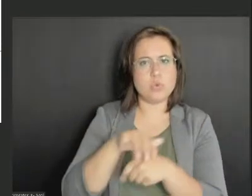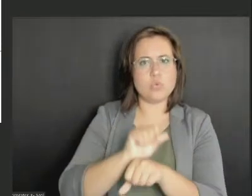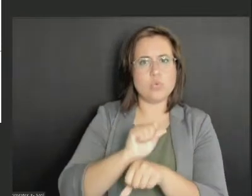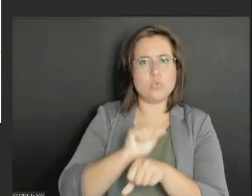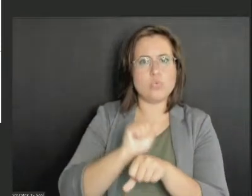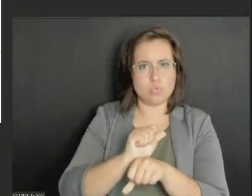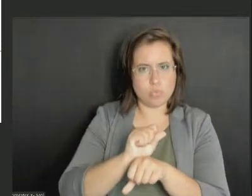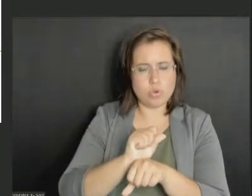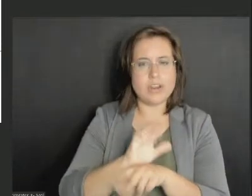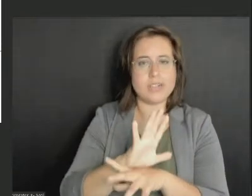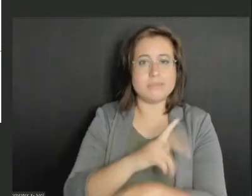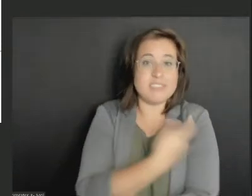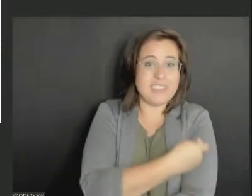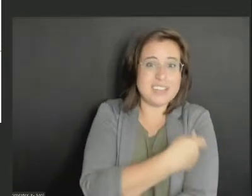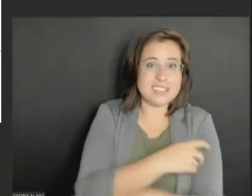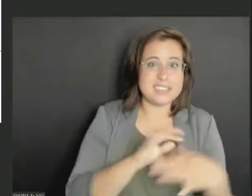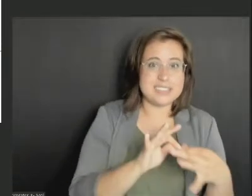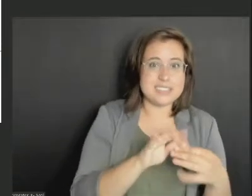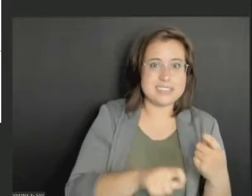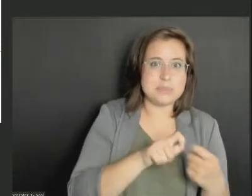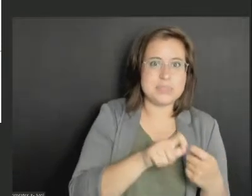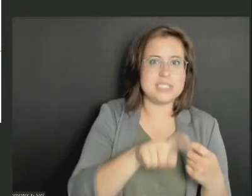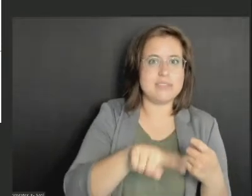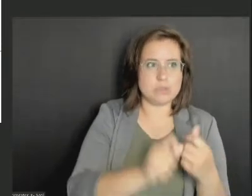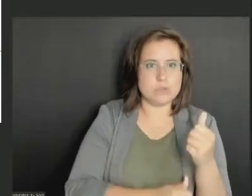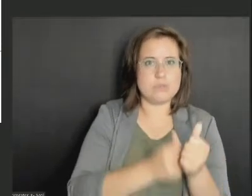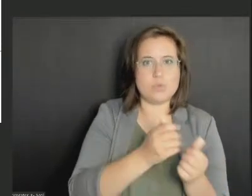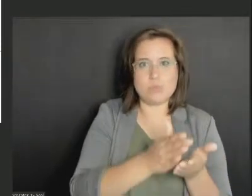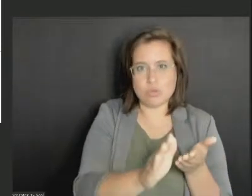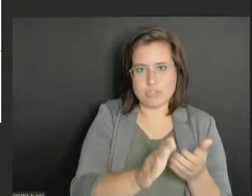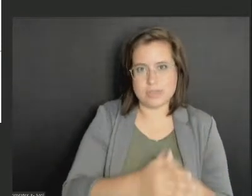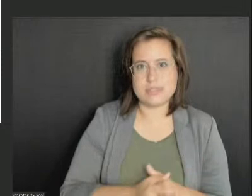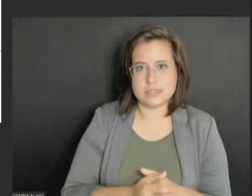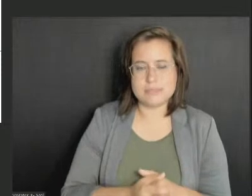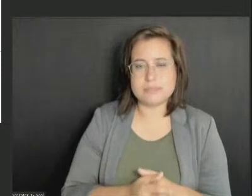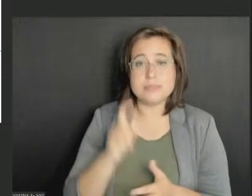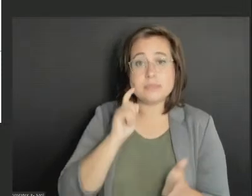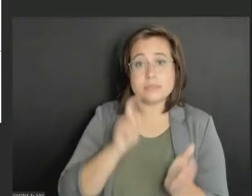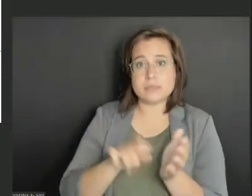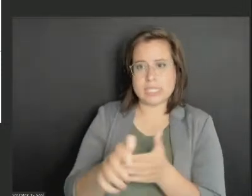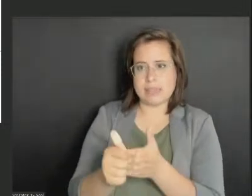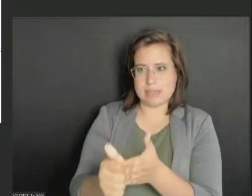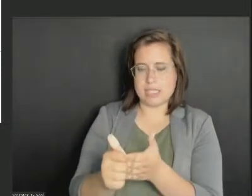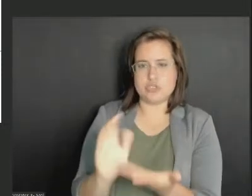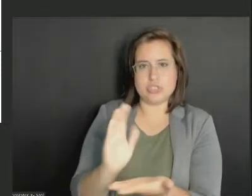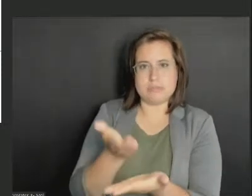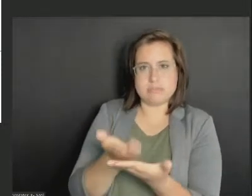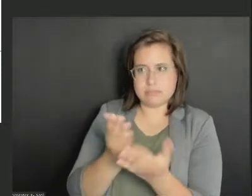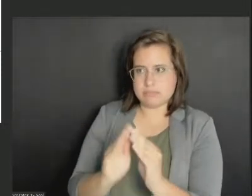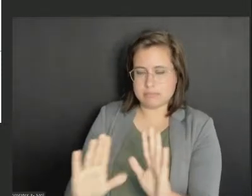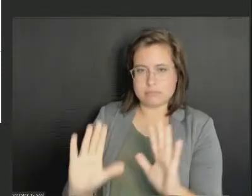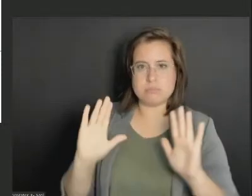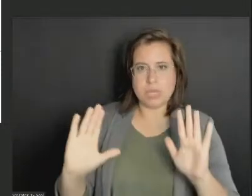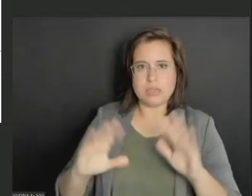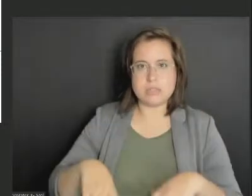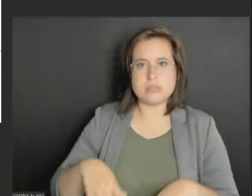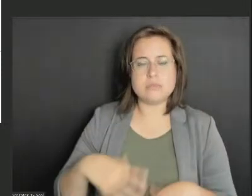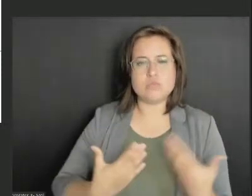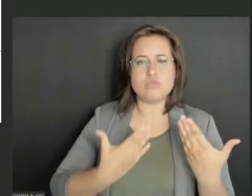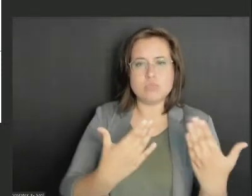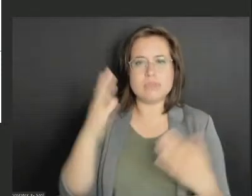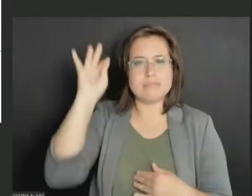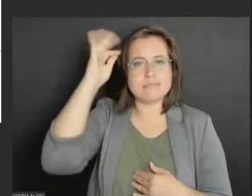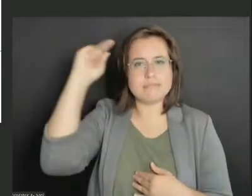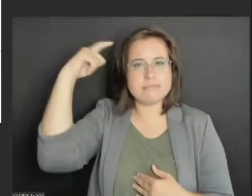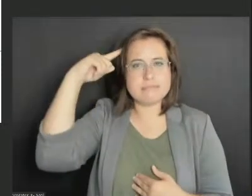for millions of Americans, particularly those most marginalized. Recognizing that leadership, we recommend the federal government strengthen efforts to